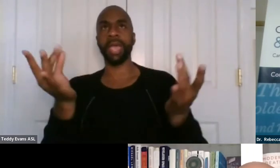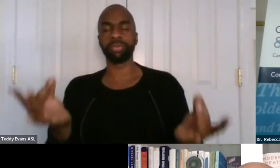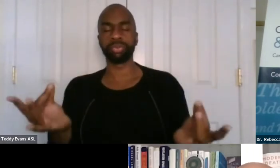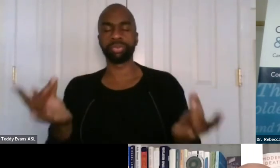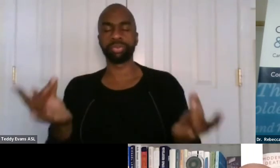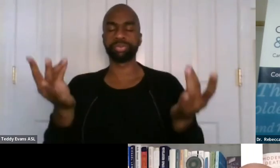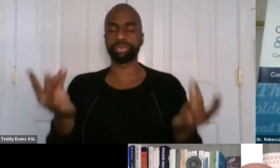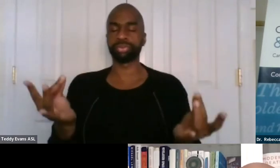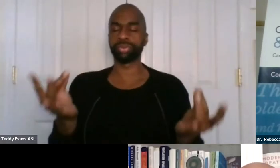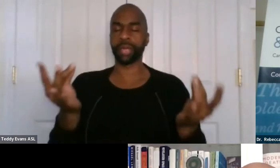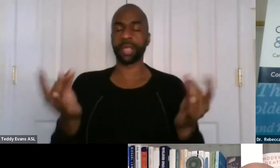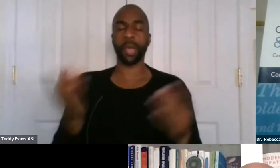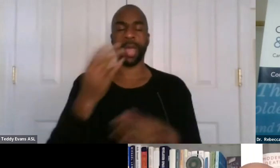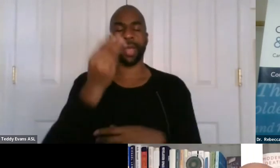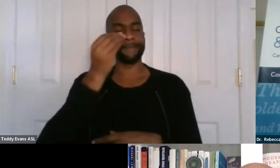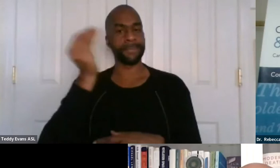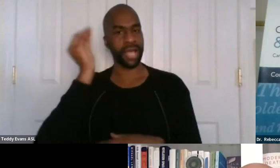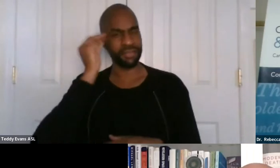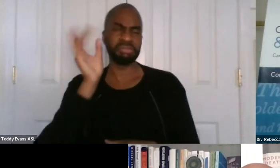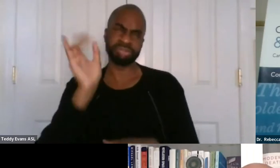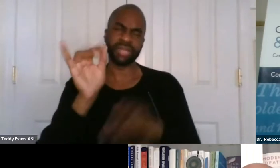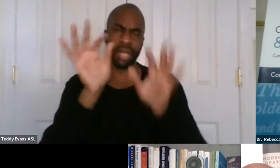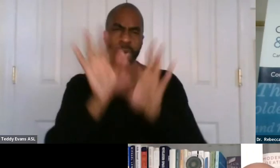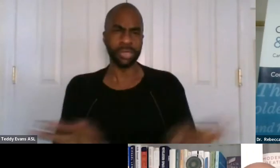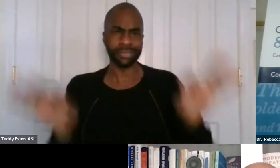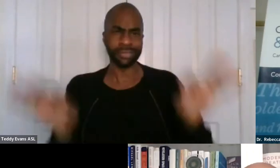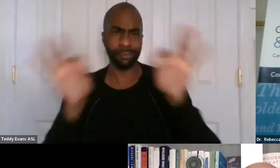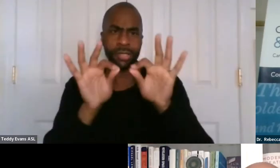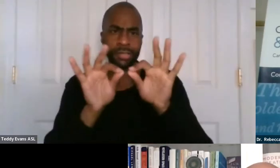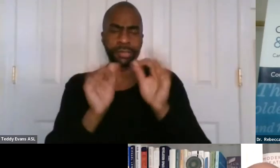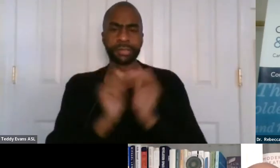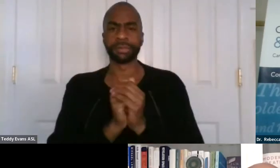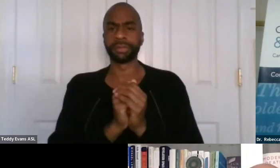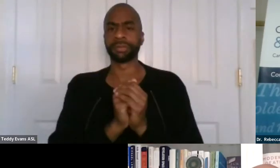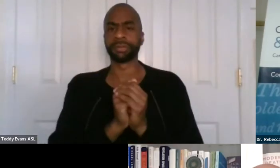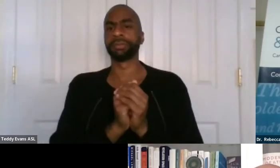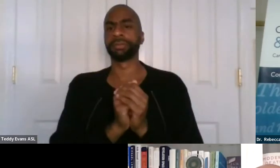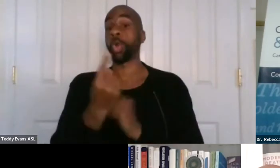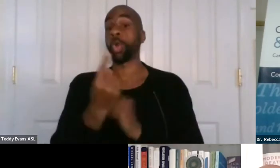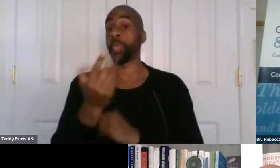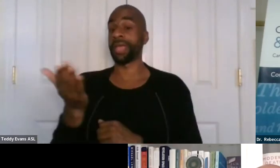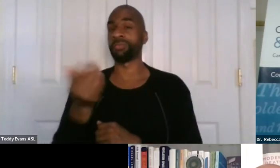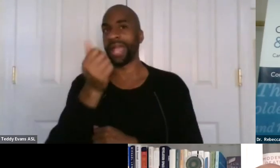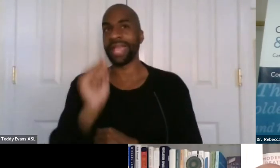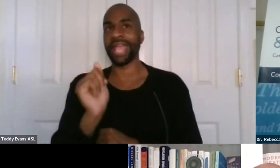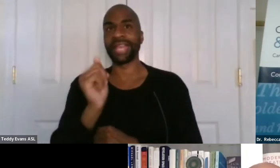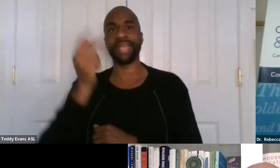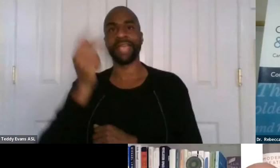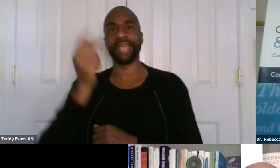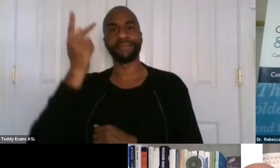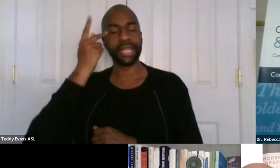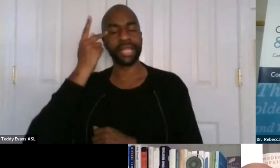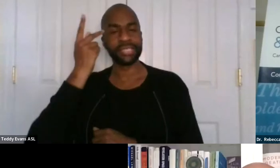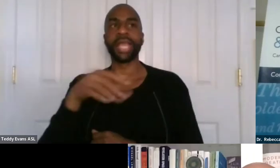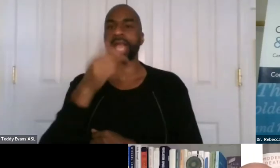important. Again, I think one of the things that we need in general, any philosophy or any process that distracts us from